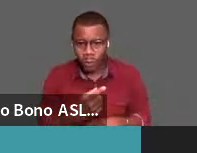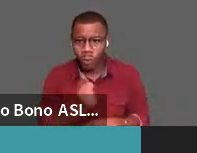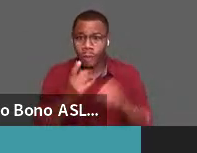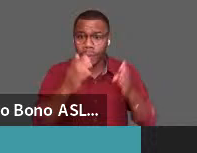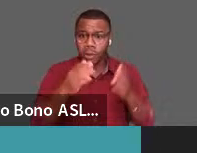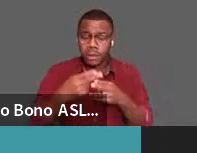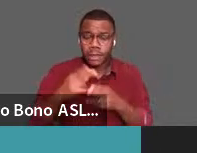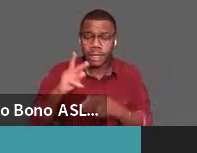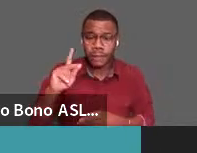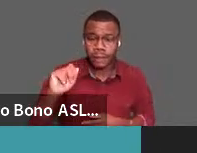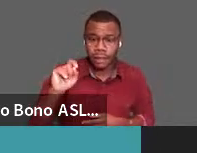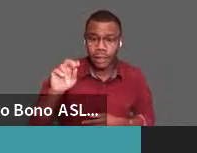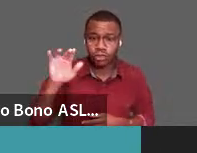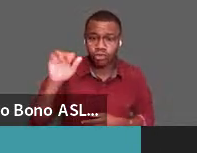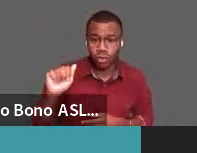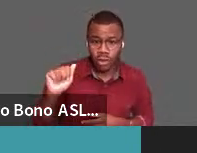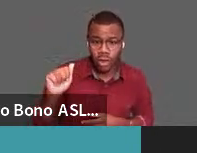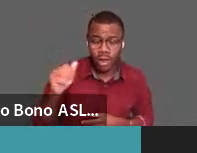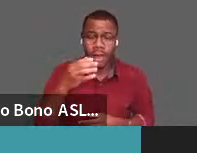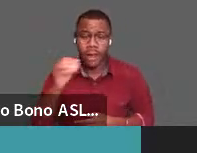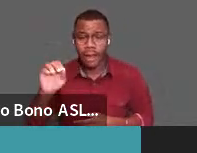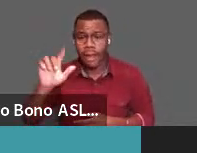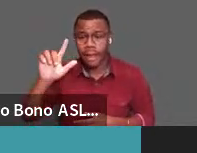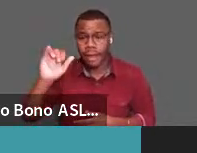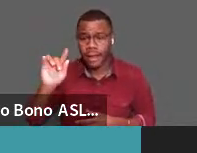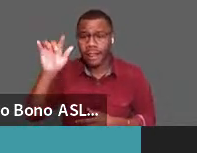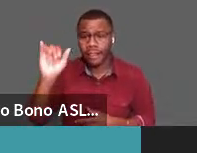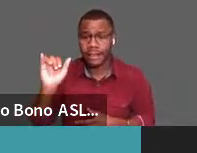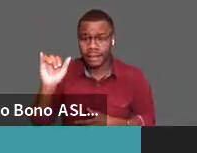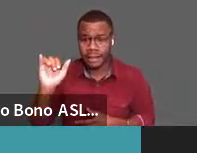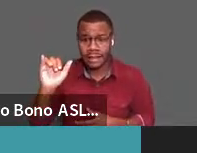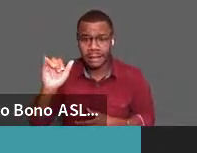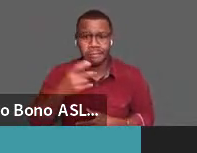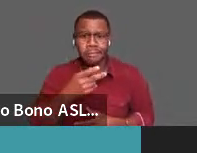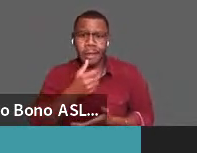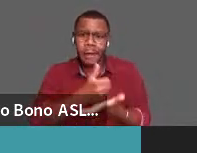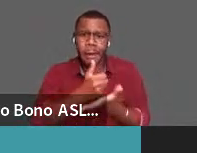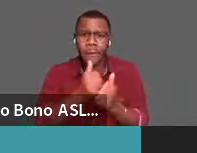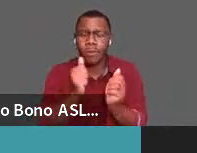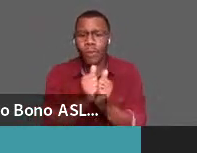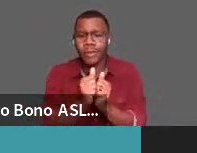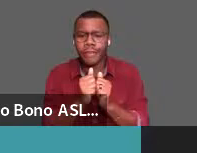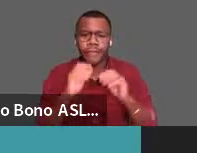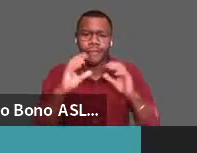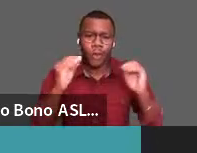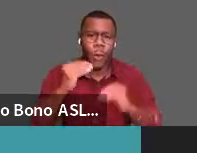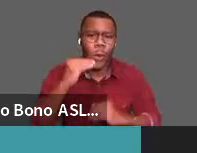Lily Sofiani, who helps us on homeless mental health issues. Next slide, please.